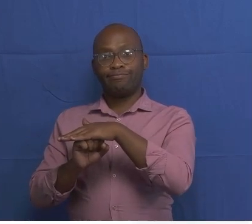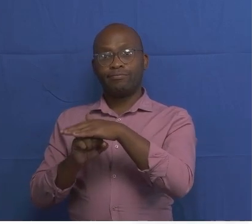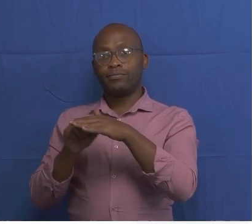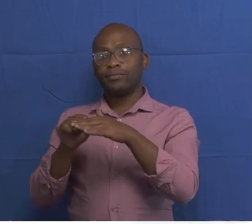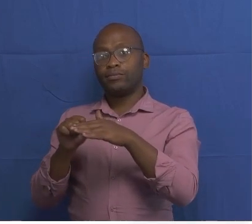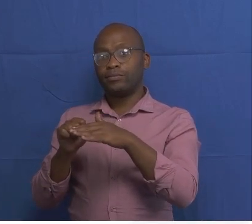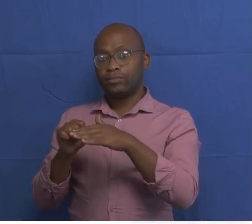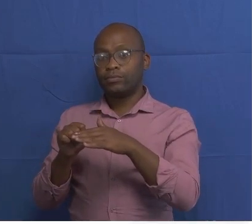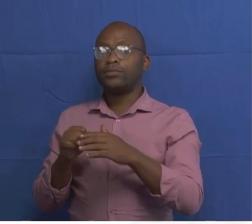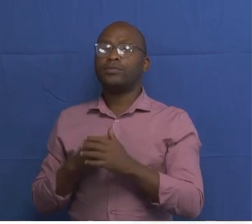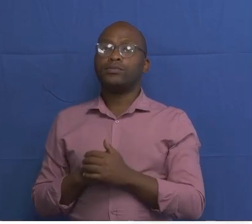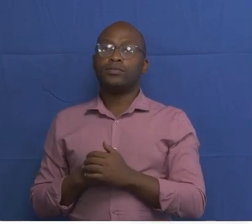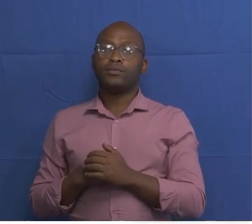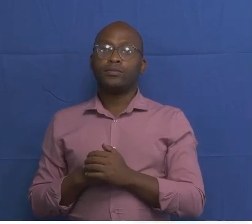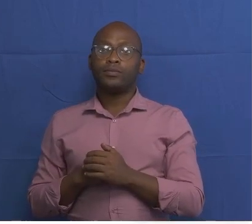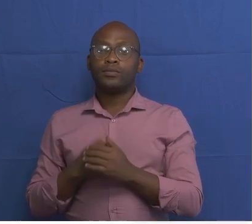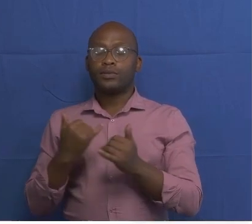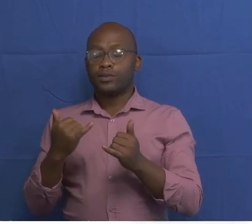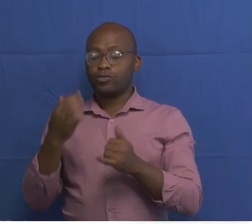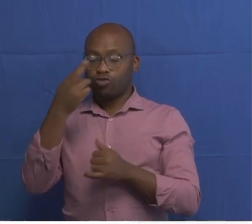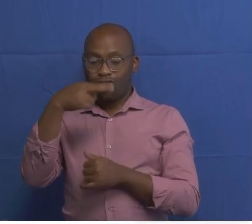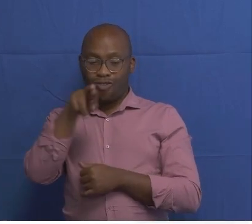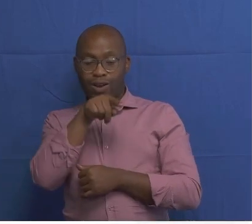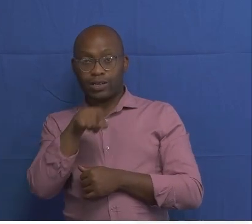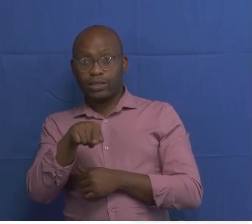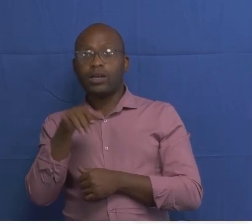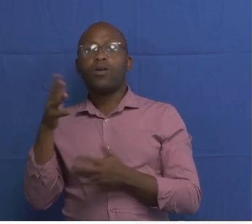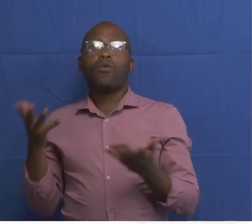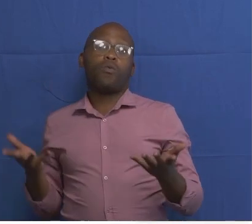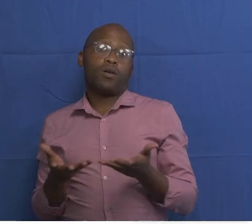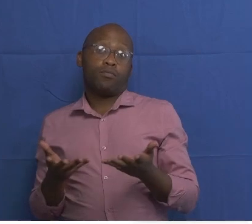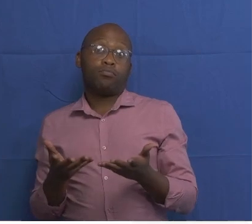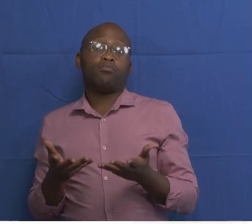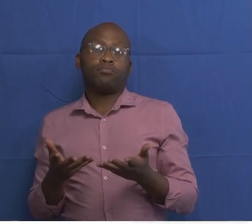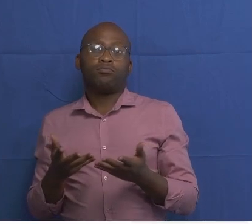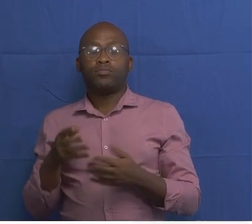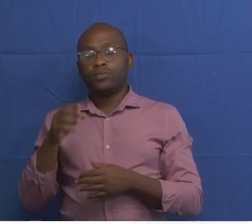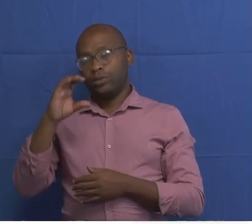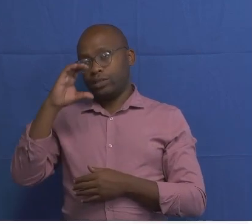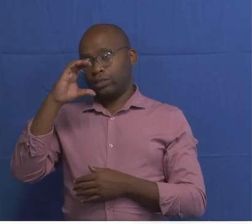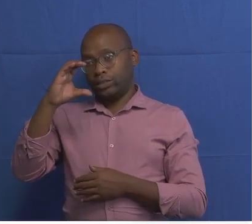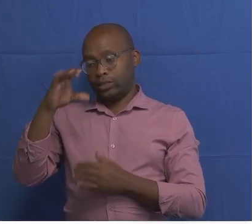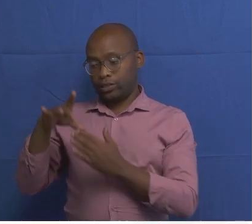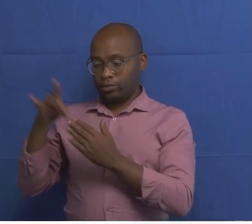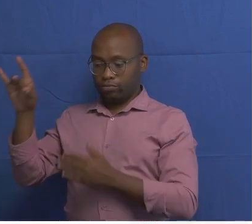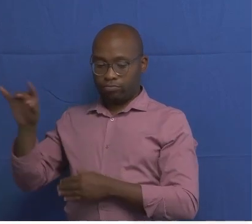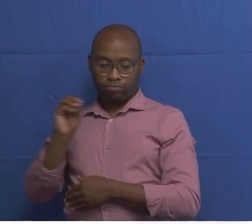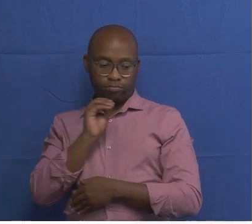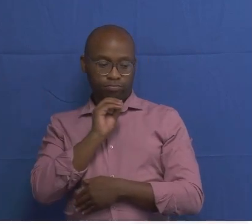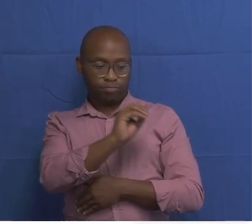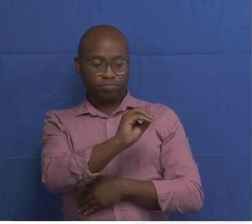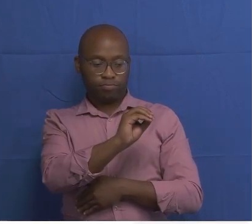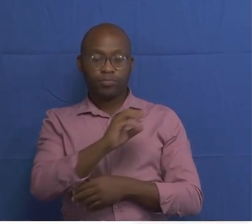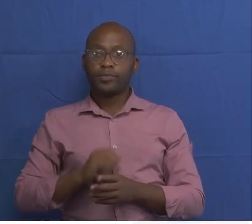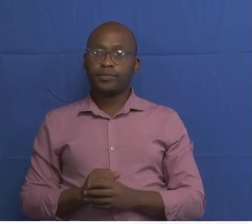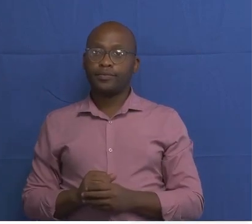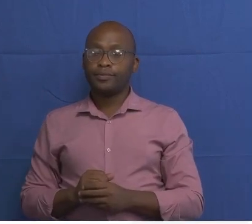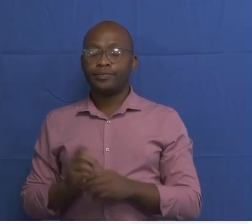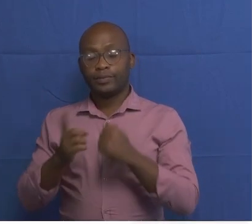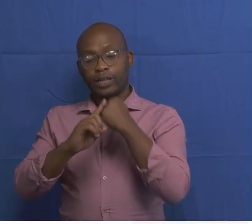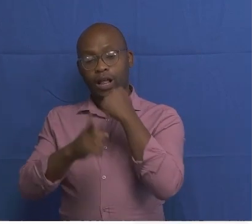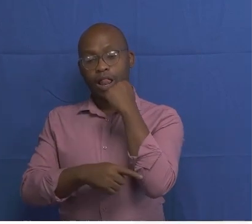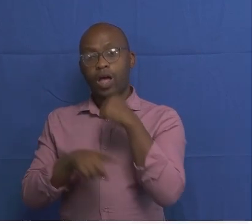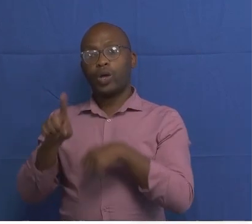homozygous recessive state. So the correct answer here would have to be C. And then we look now at the last question. It